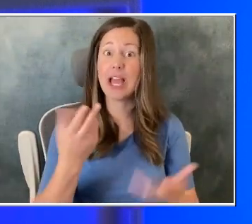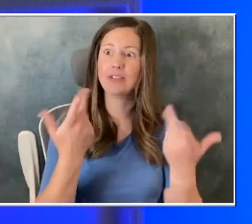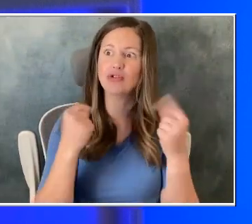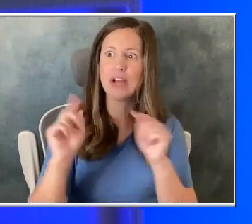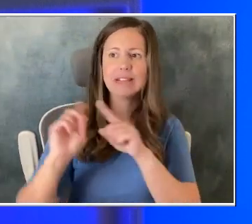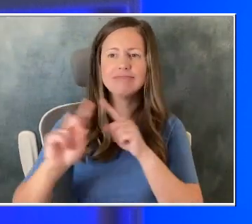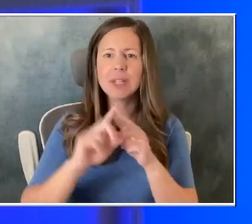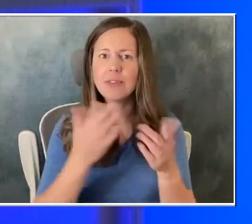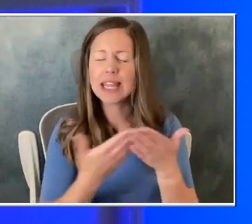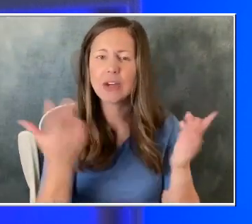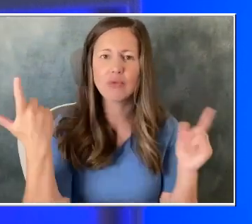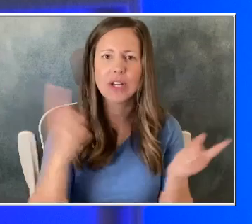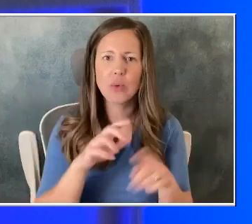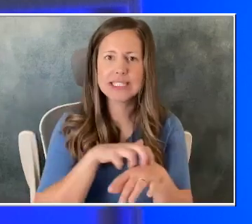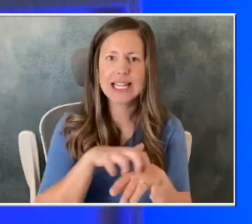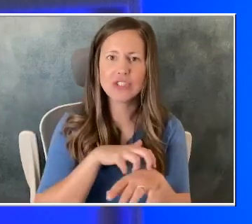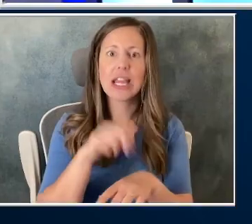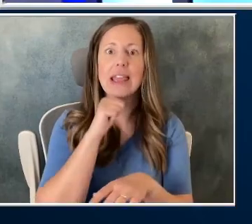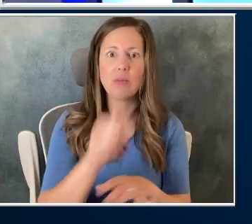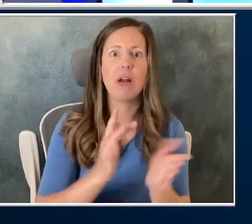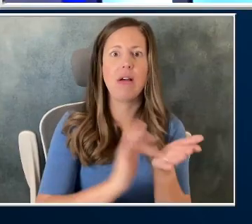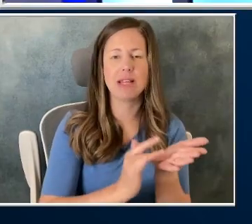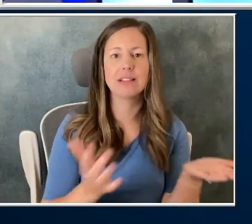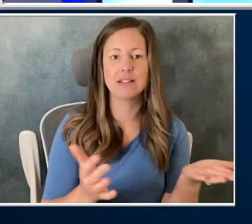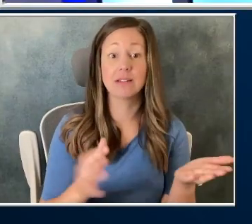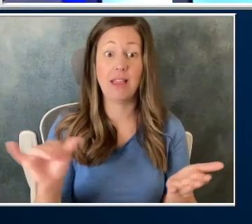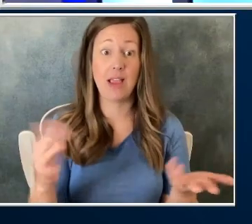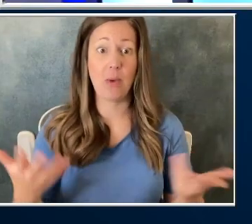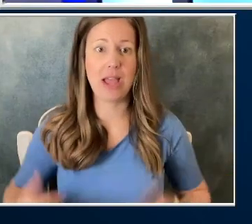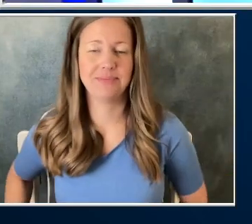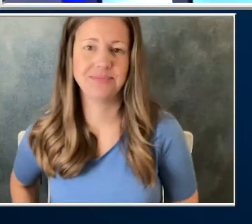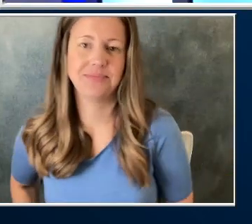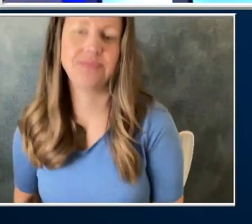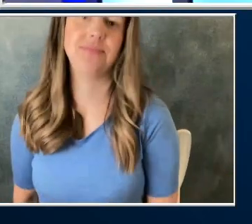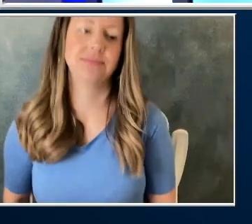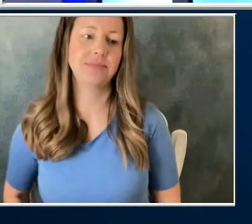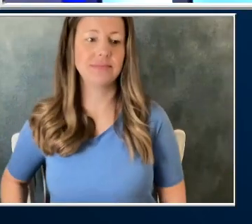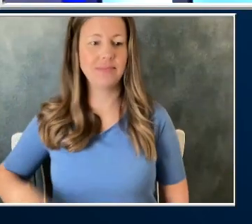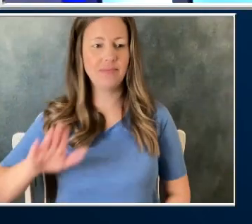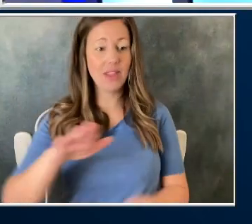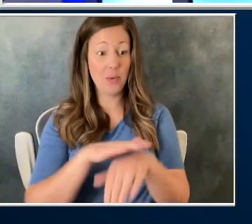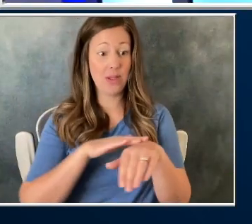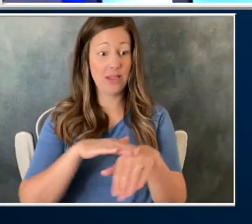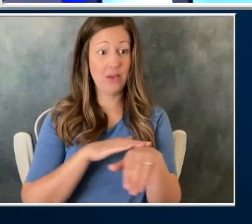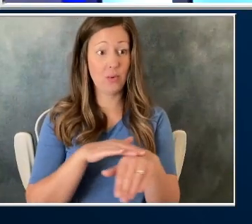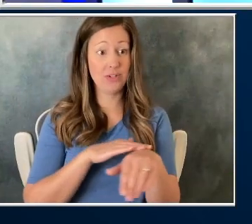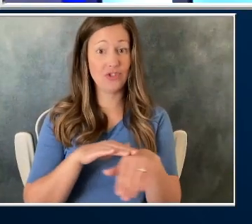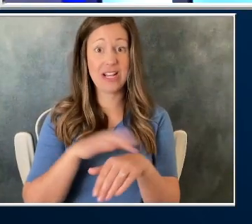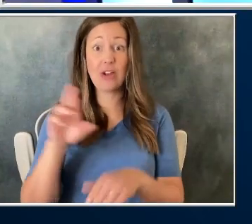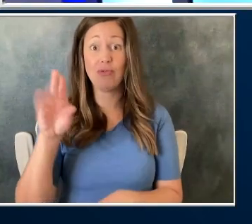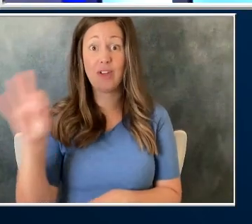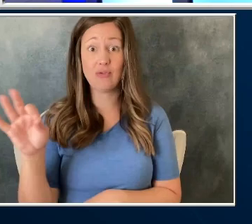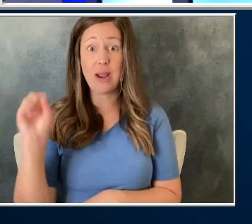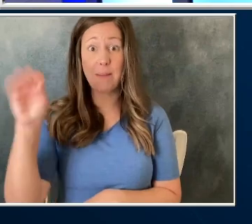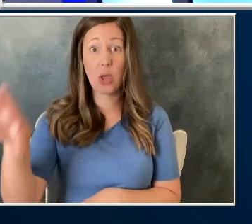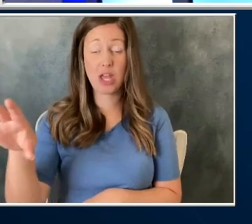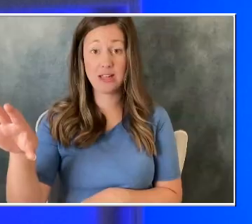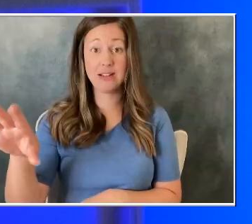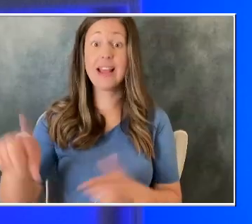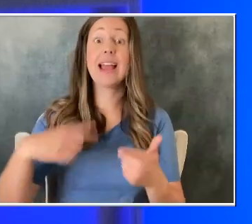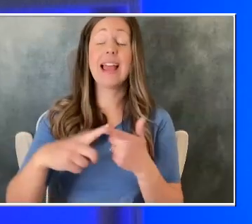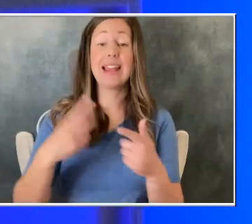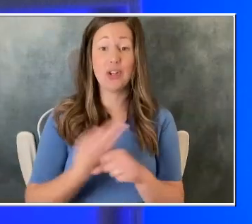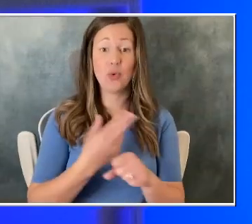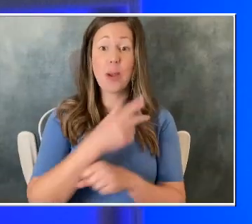the itching that were non-pharmacological. So what were those tricks? Simple things like putting your lotion in the refrigerator, because